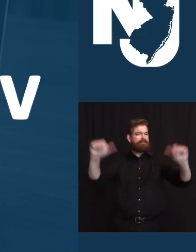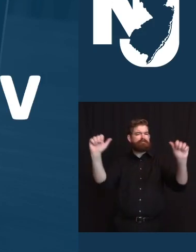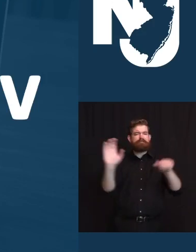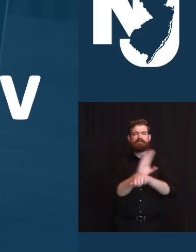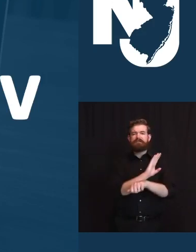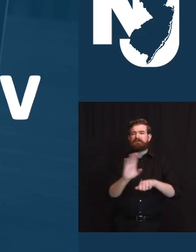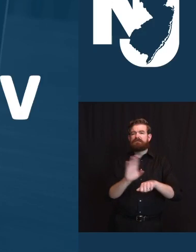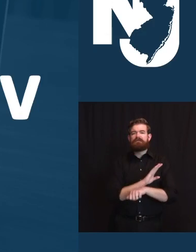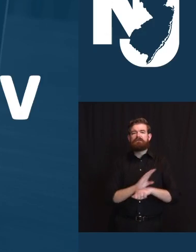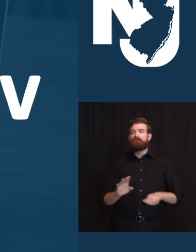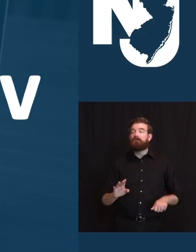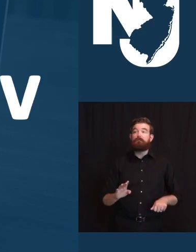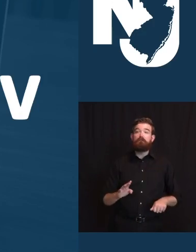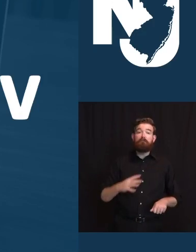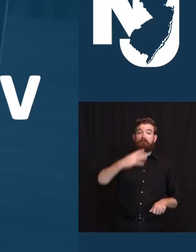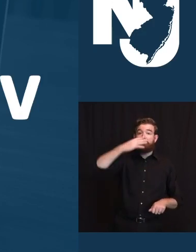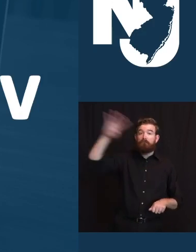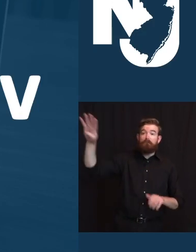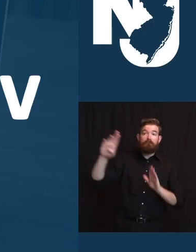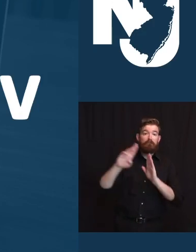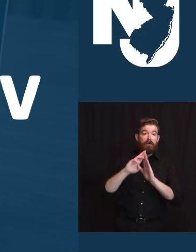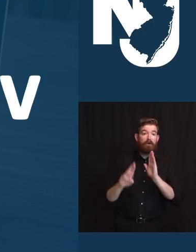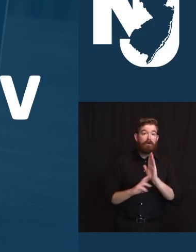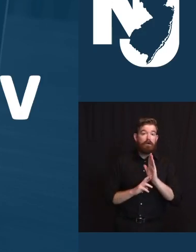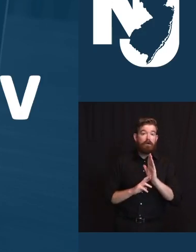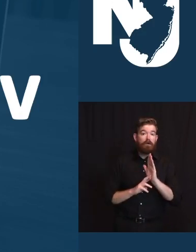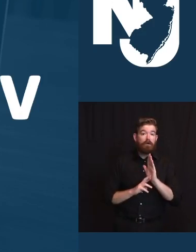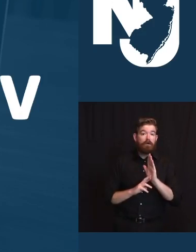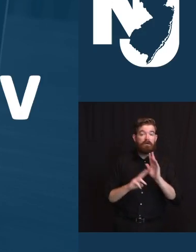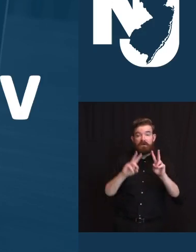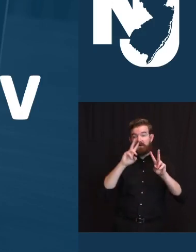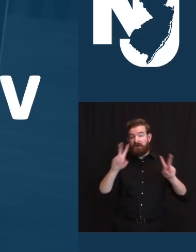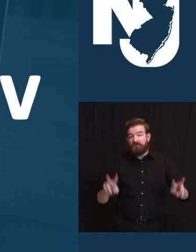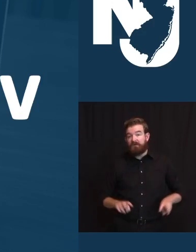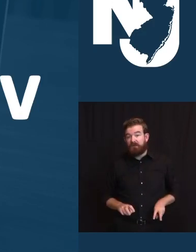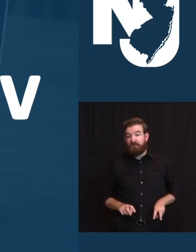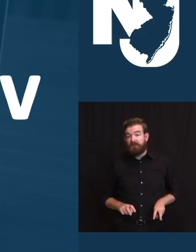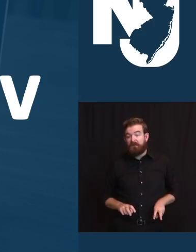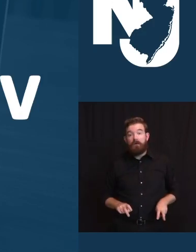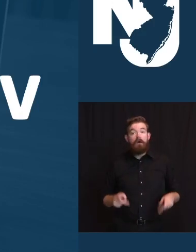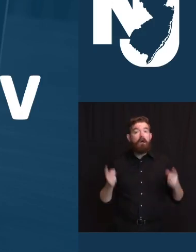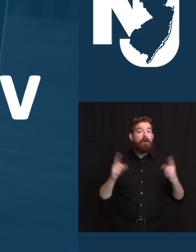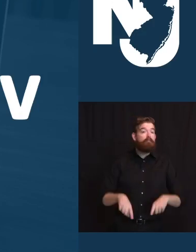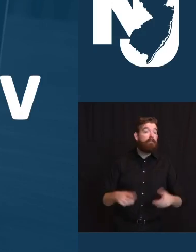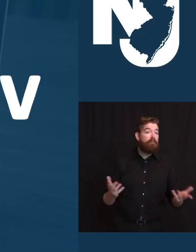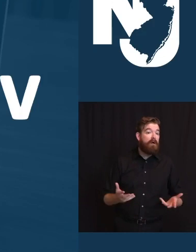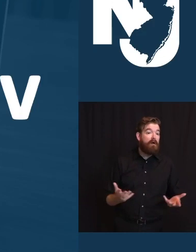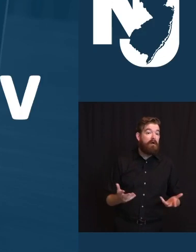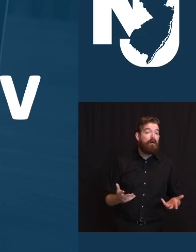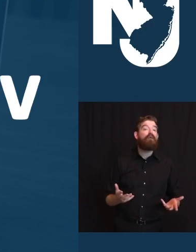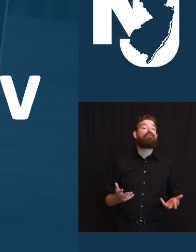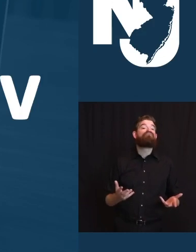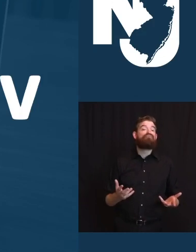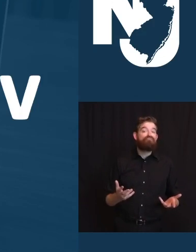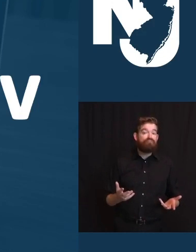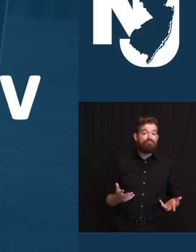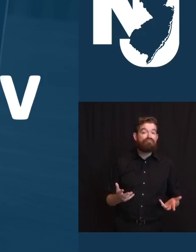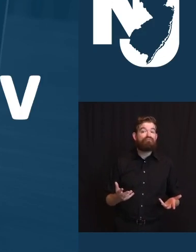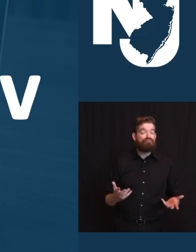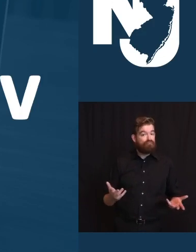manager flagrantly violates these orders, they not only put in danger the progress we've made, they give a black eye to many more business owners